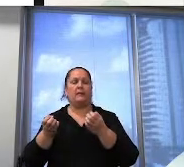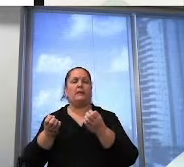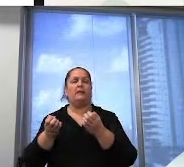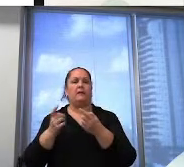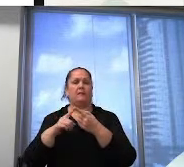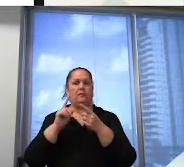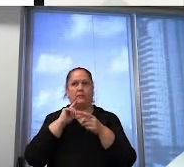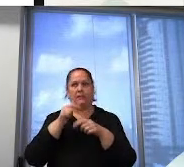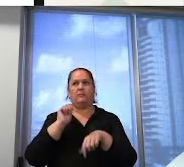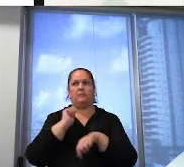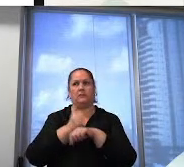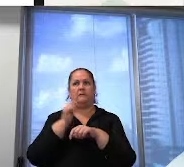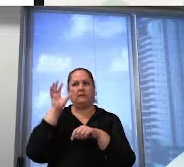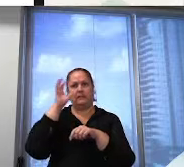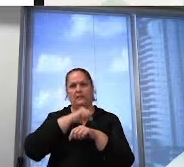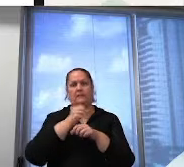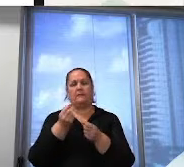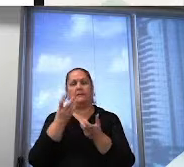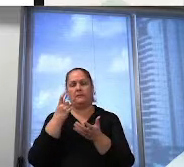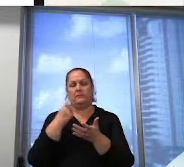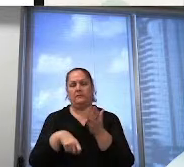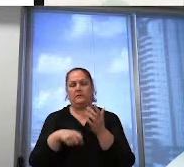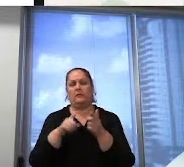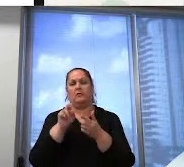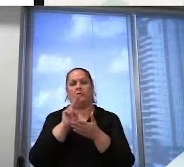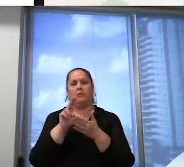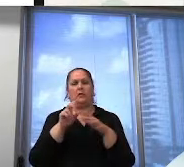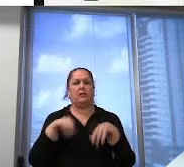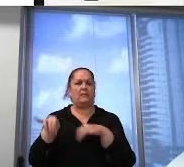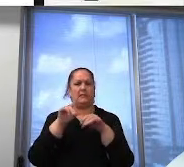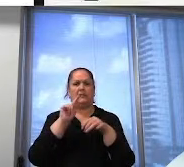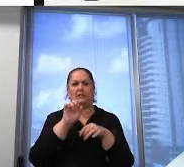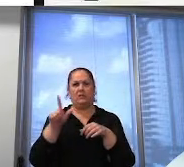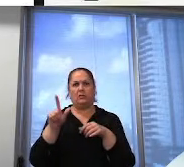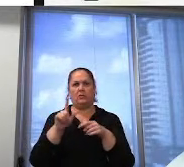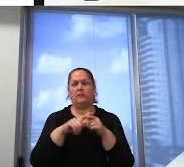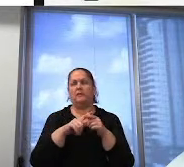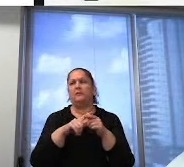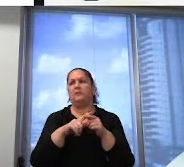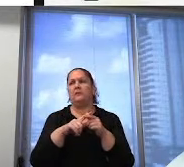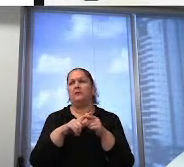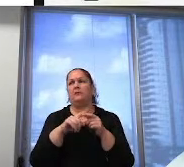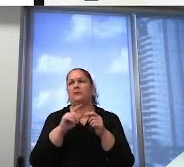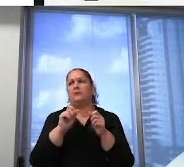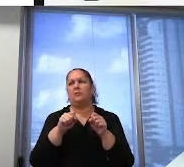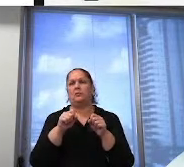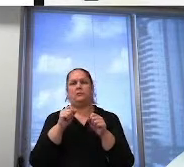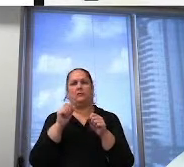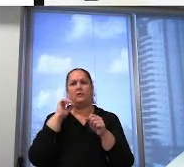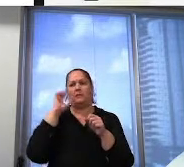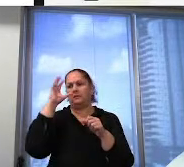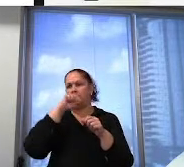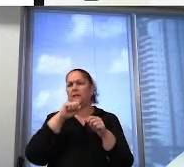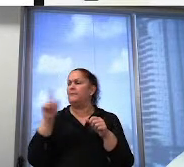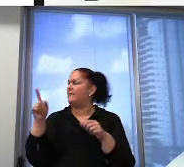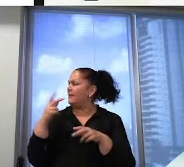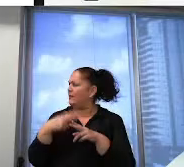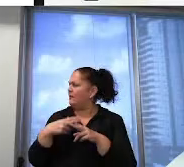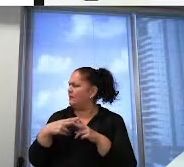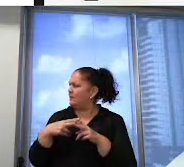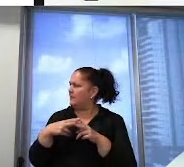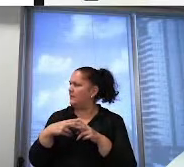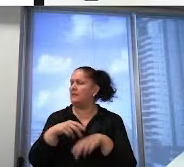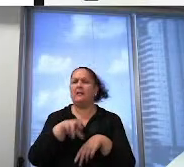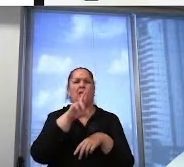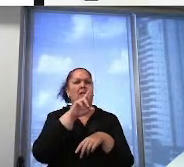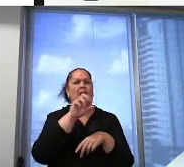a type of equipment to be able to establish the estimate. We utilize a standard tool, RS means, to be able to do our estimation.